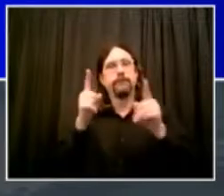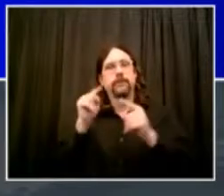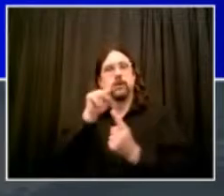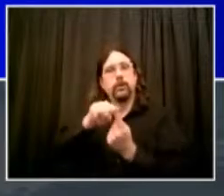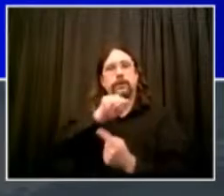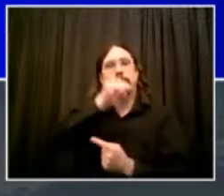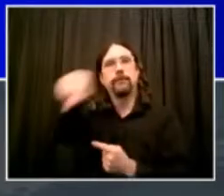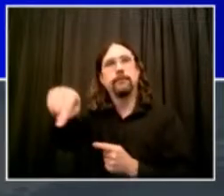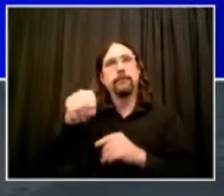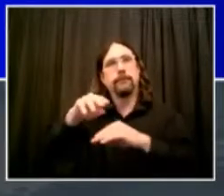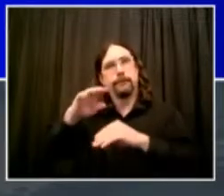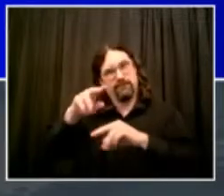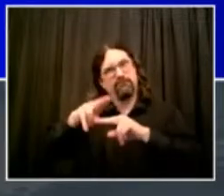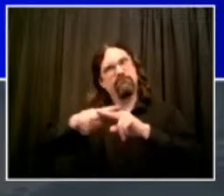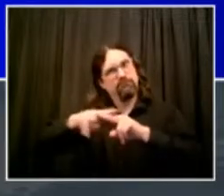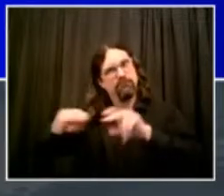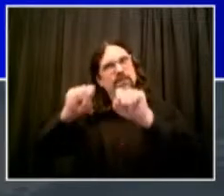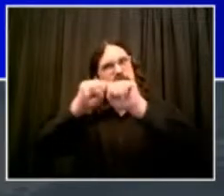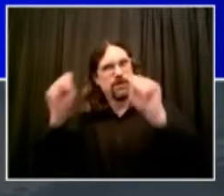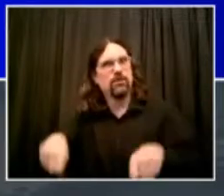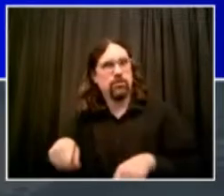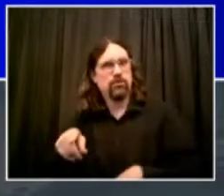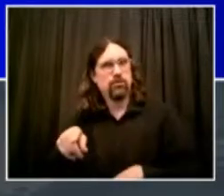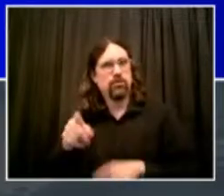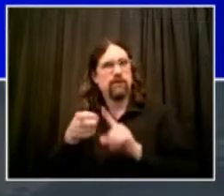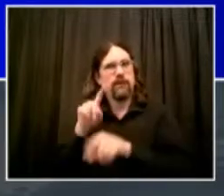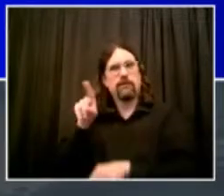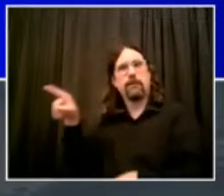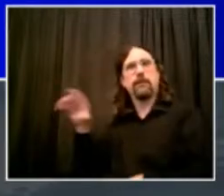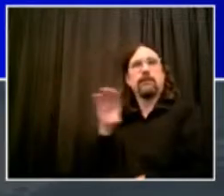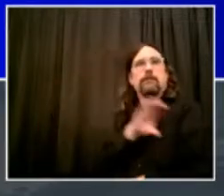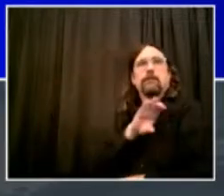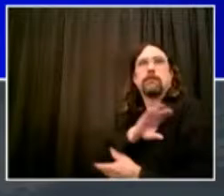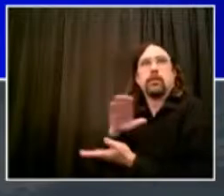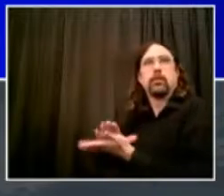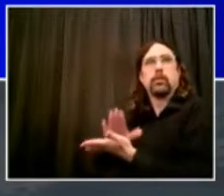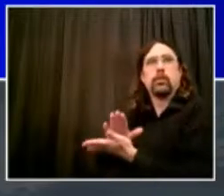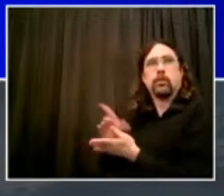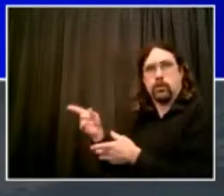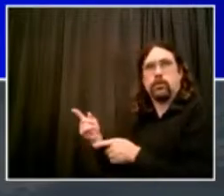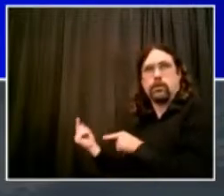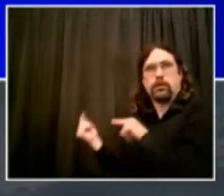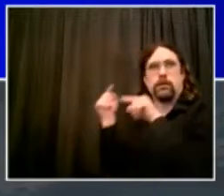keep doing this work with the MTA throughout.